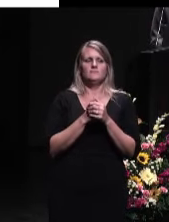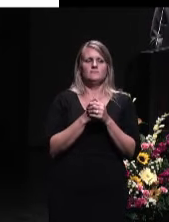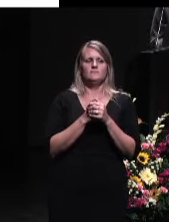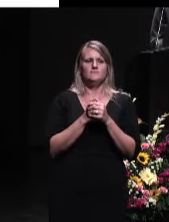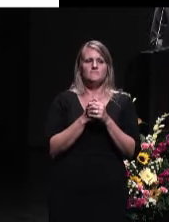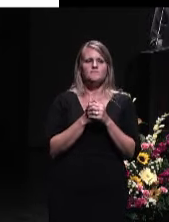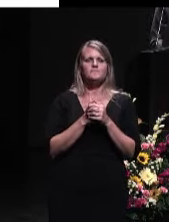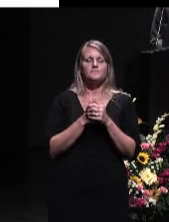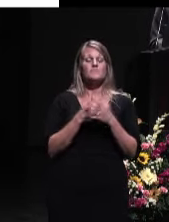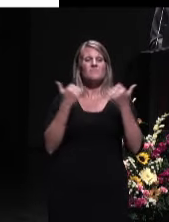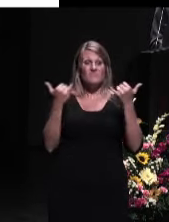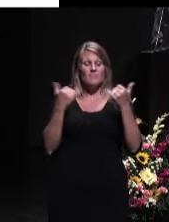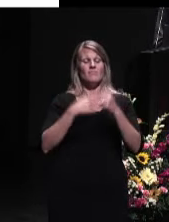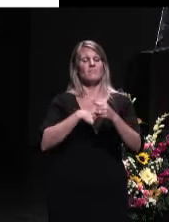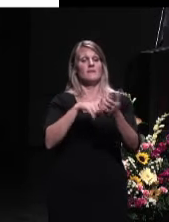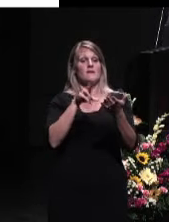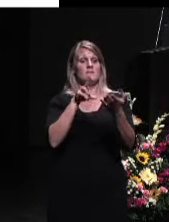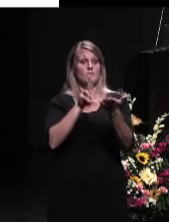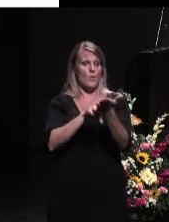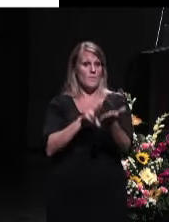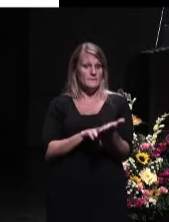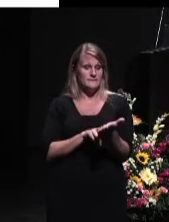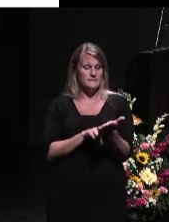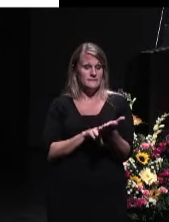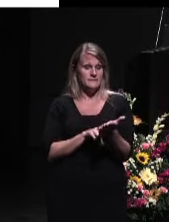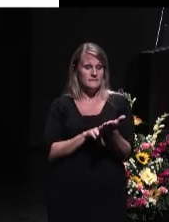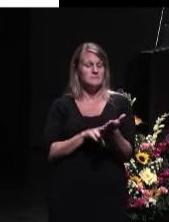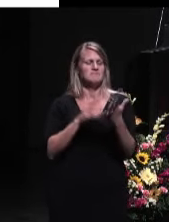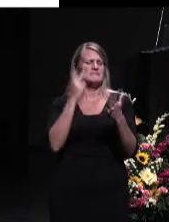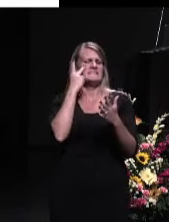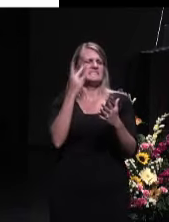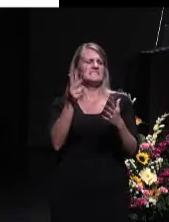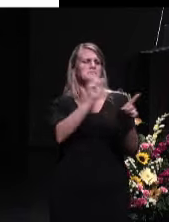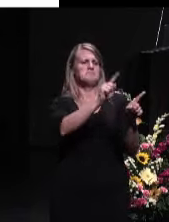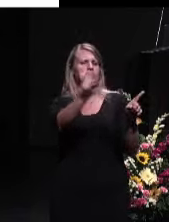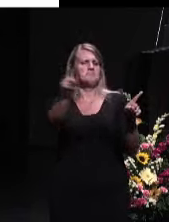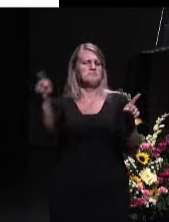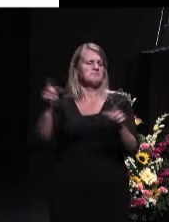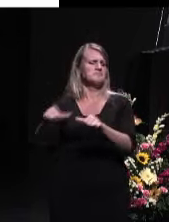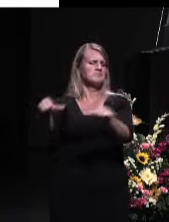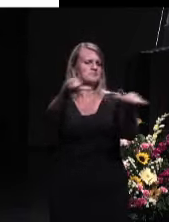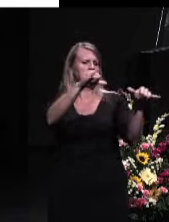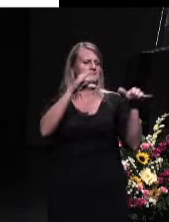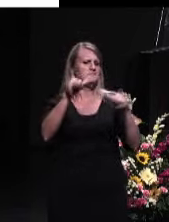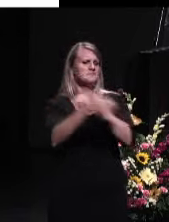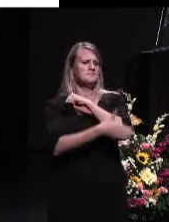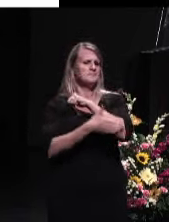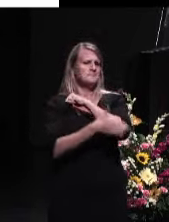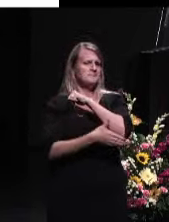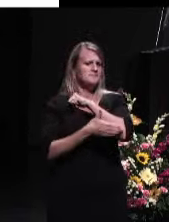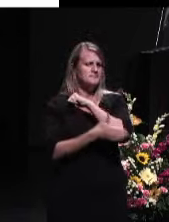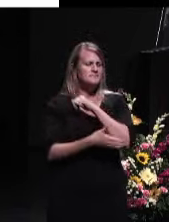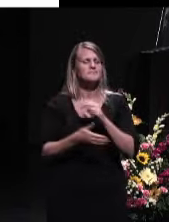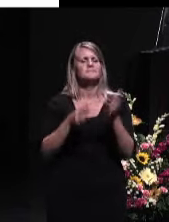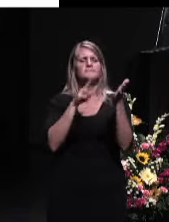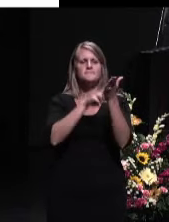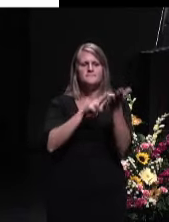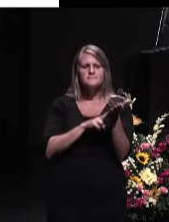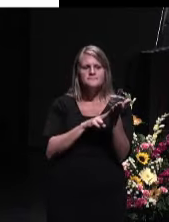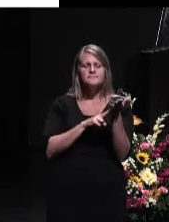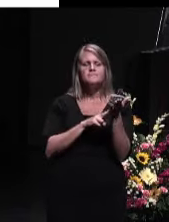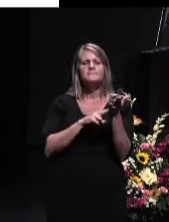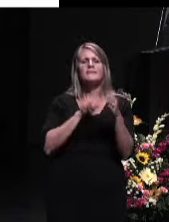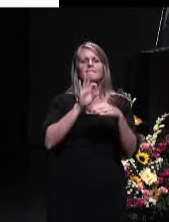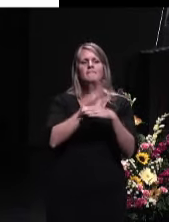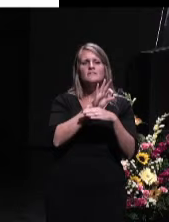around enrollments. And this is a challenge that we see happening across the country. Enrollments oftentimes are described as a function of the birth dearth,